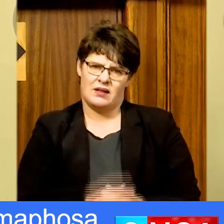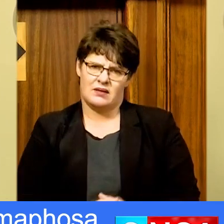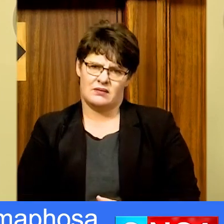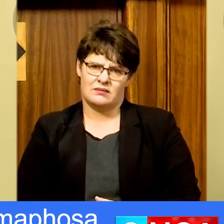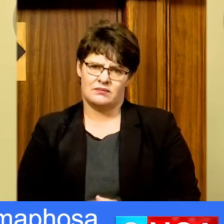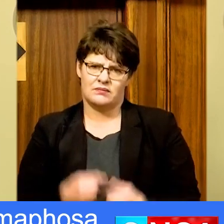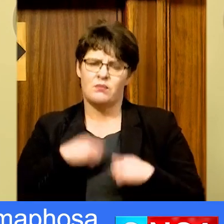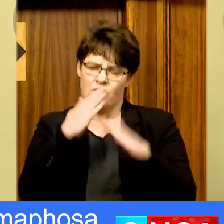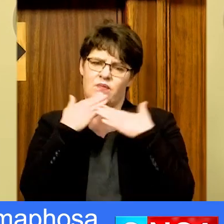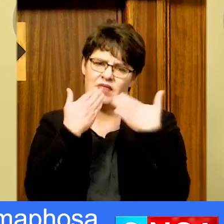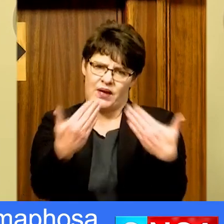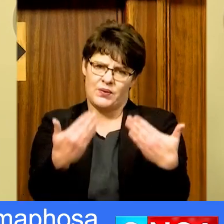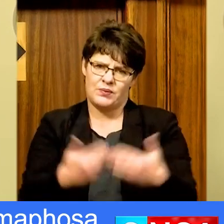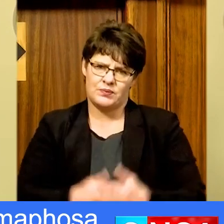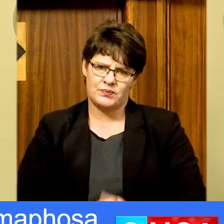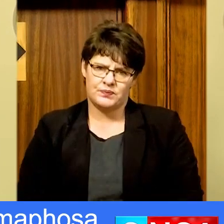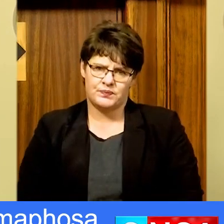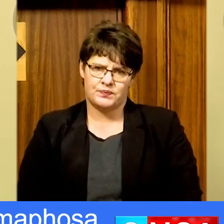I thank you.